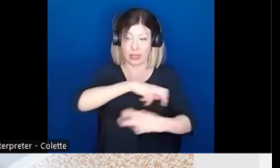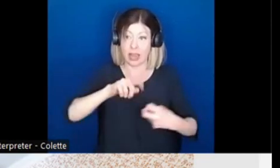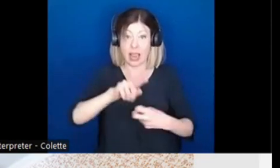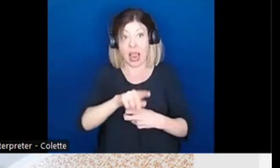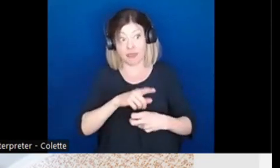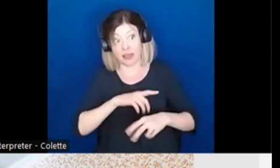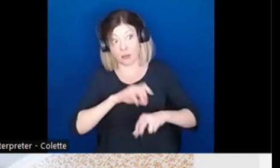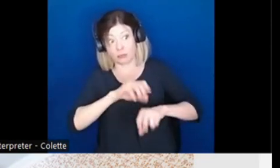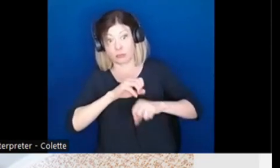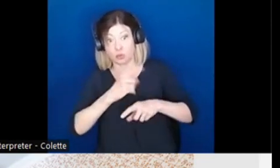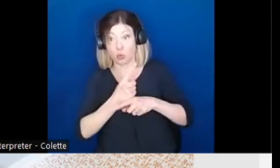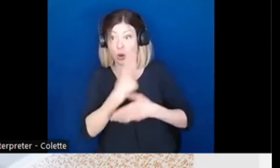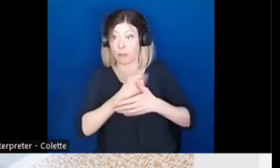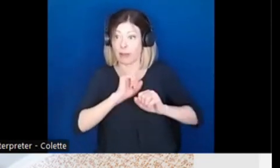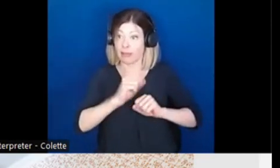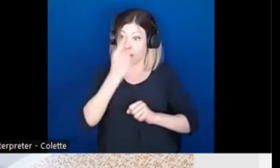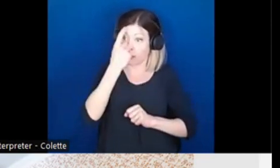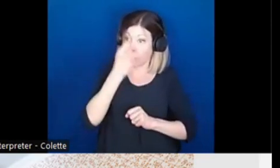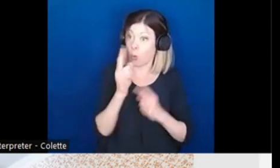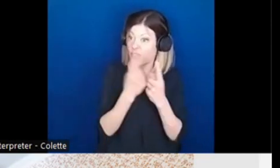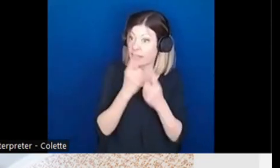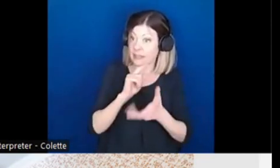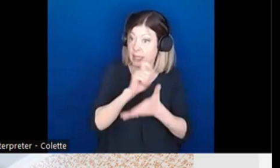their latest writing.